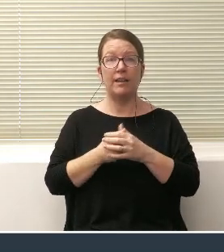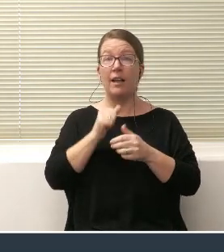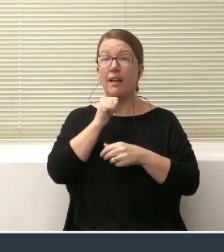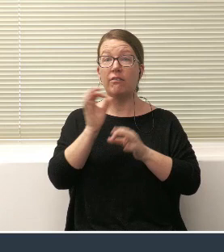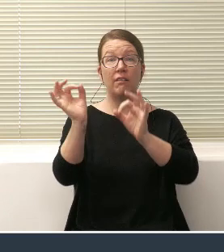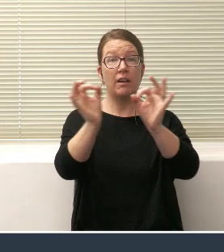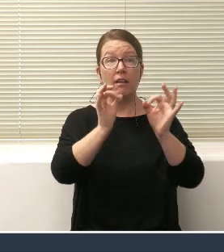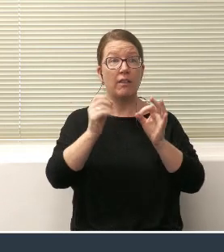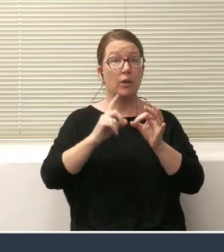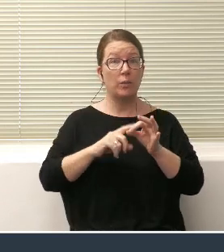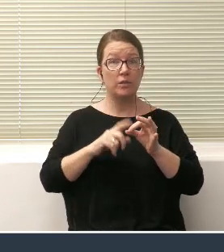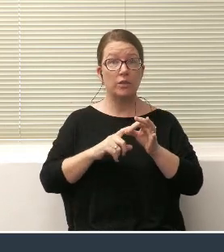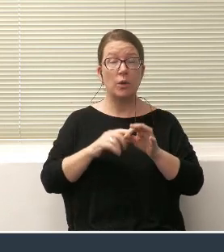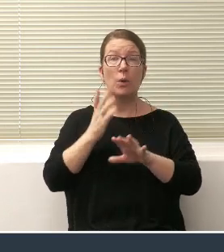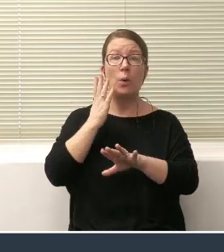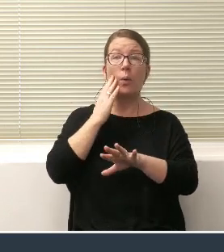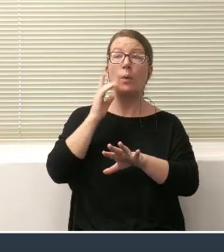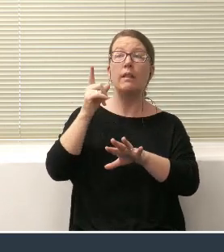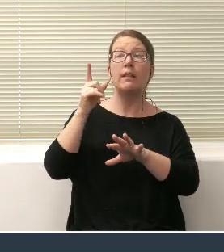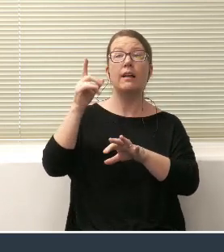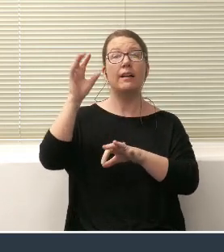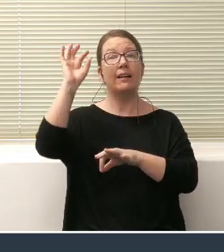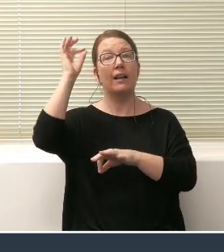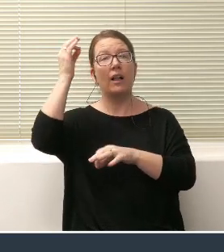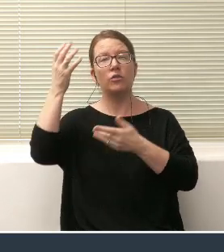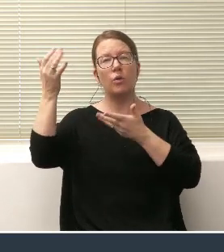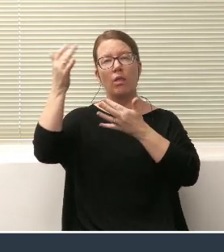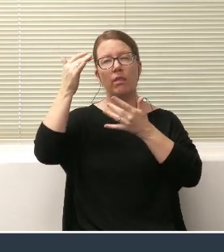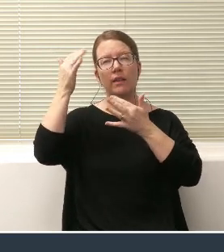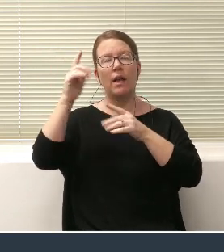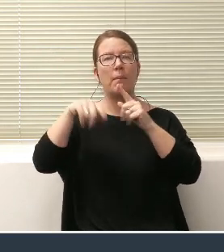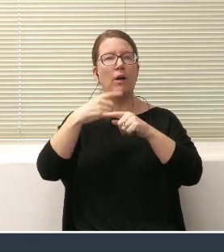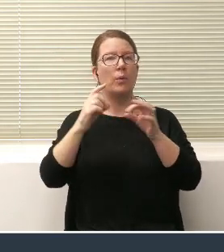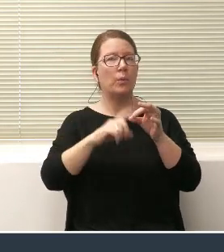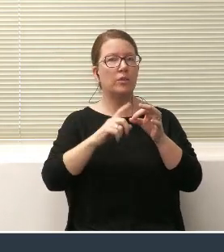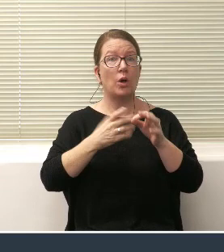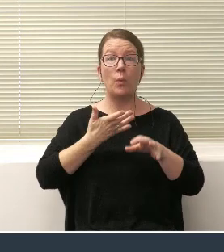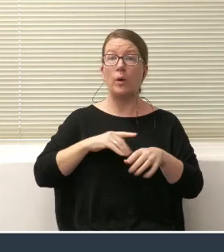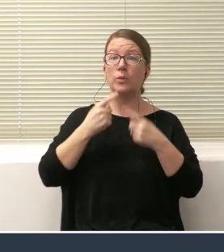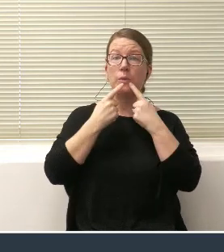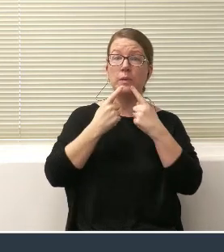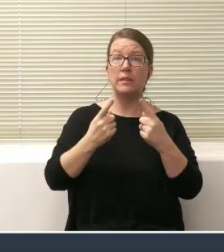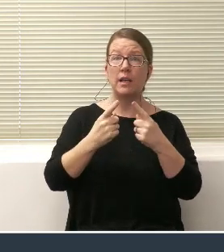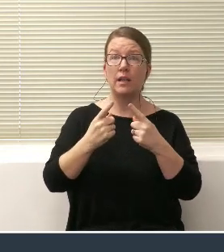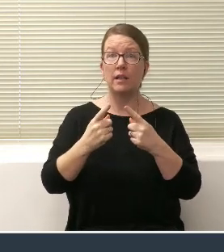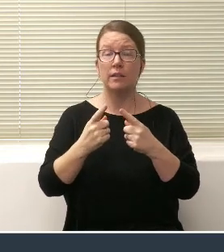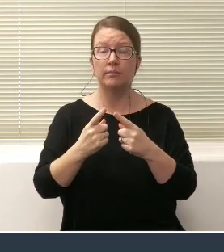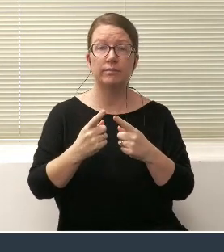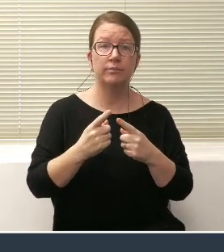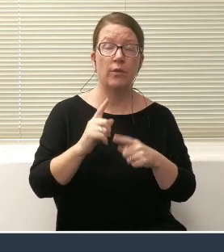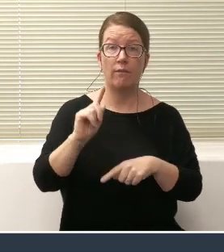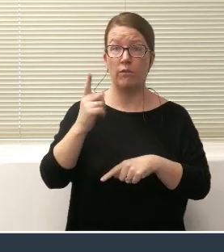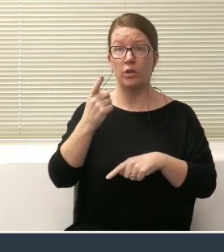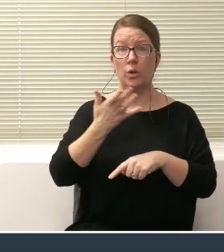Chair, while the councillors are thinking Yep. about questions, may I just say that, first of all, I do want